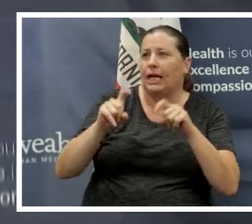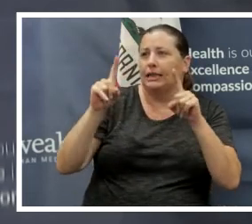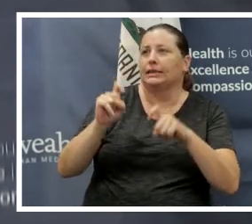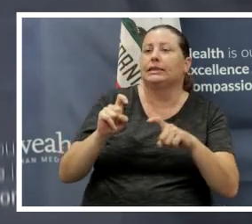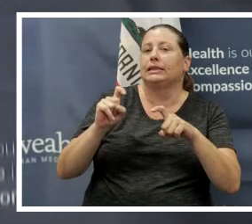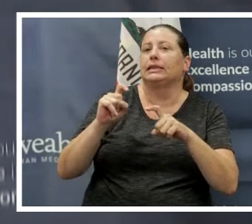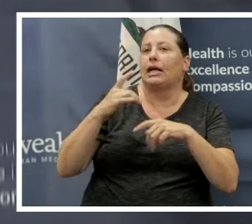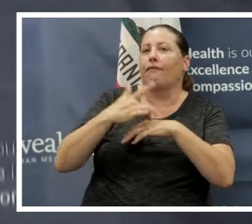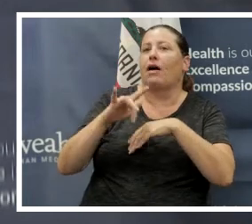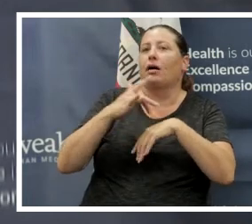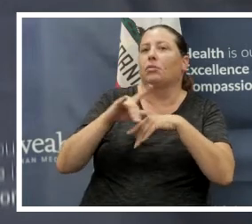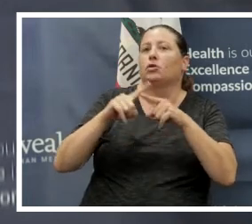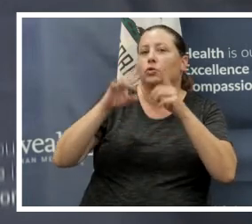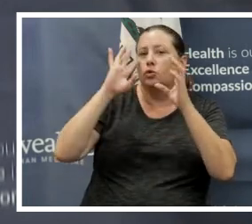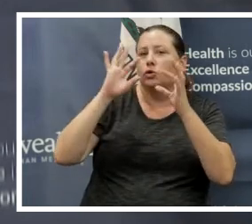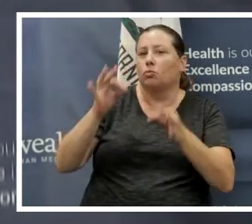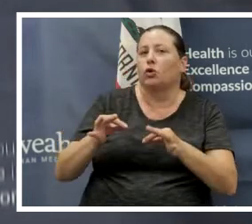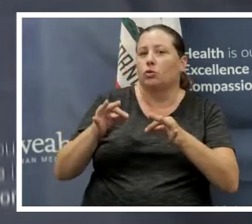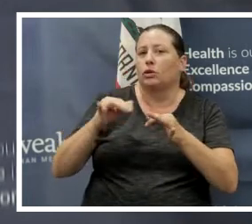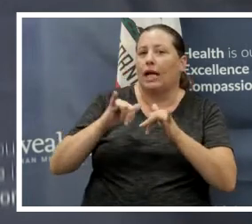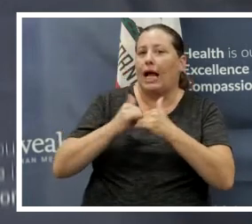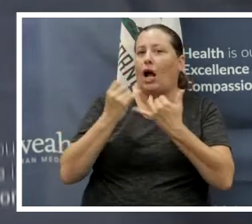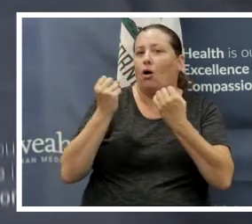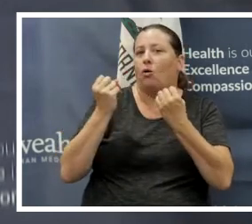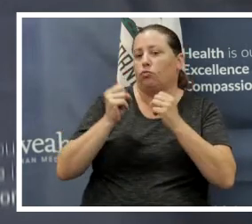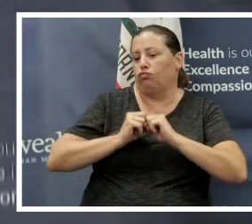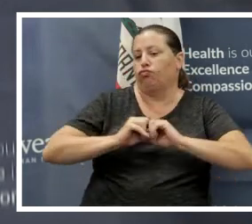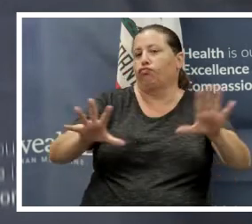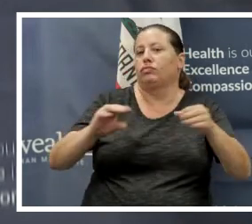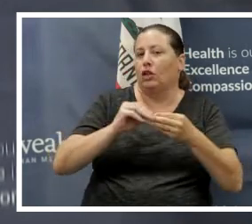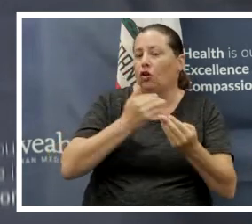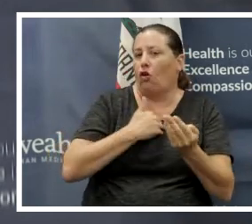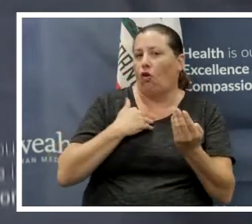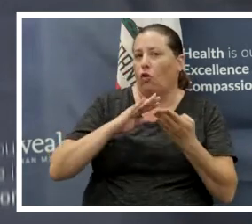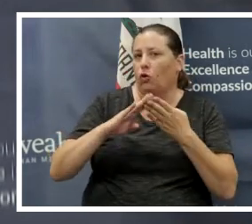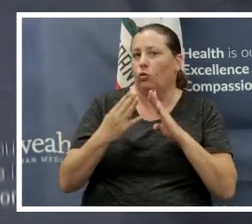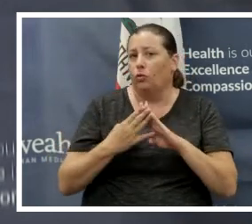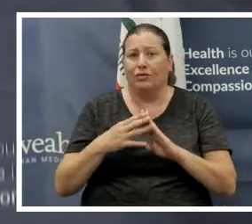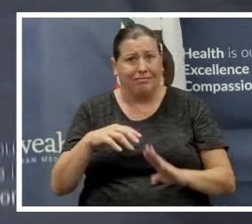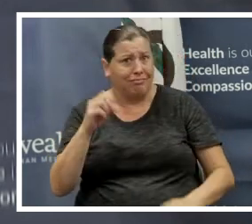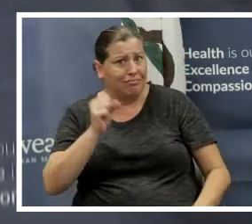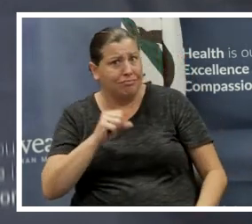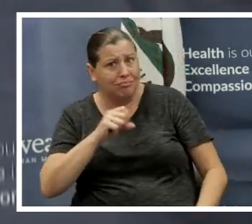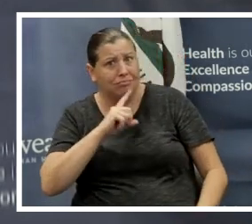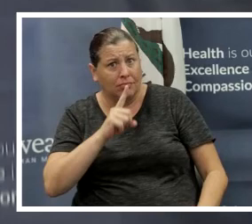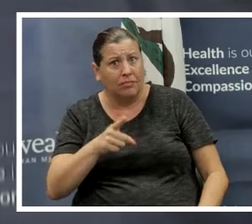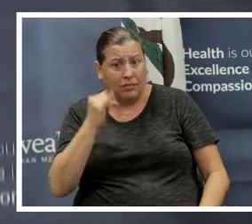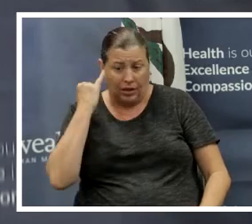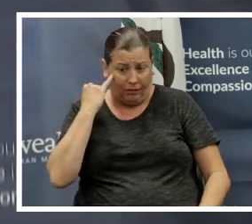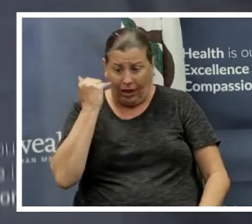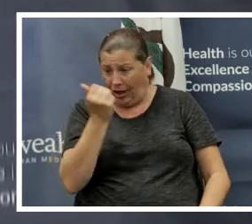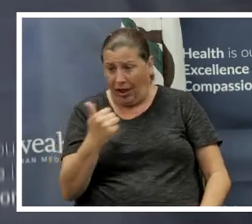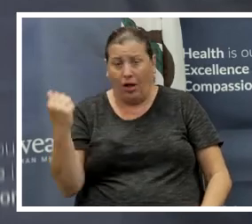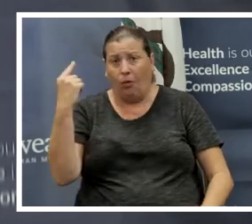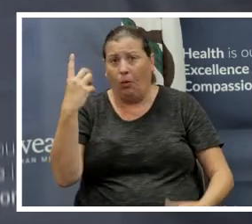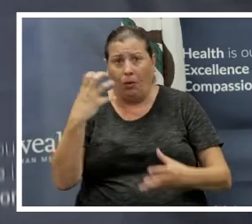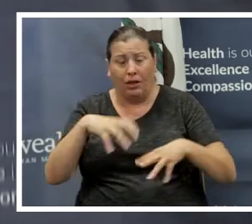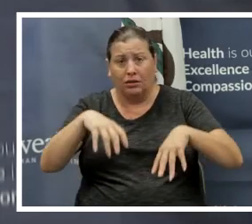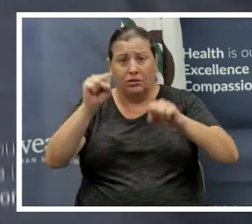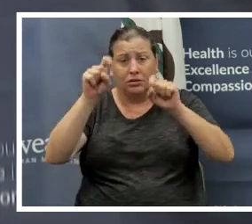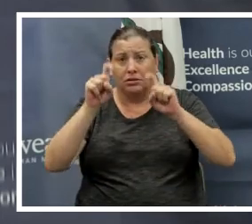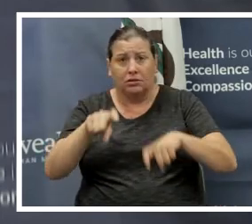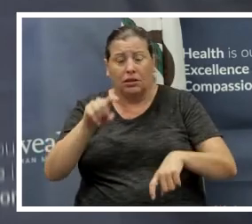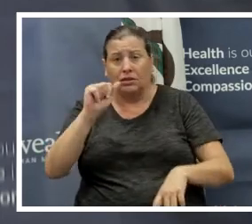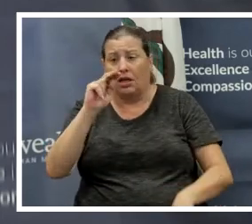spread we've already had in the community? There is. Yeah, in fact, anybody that wants to get tested for the